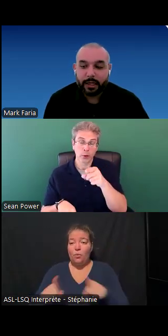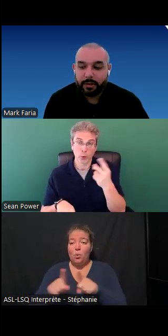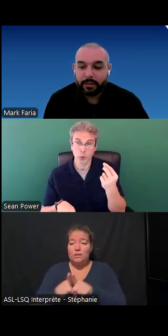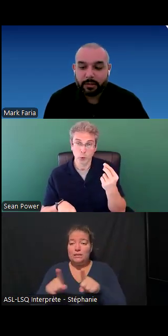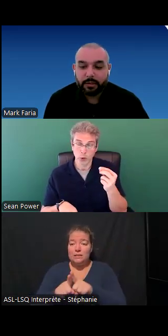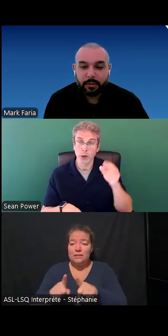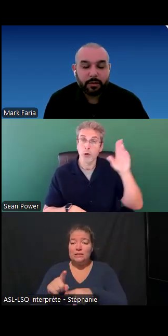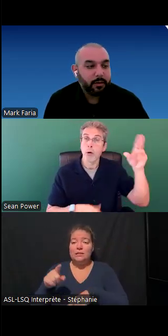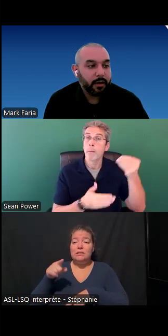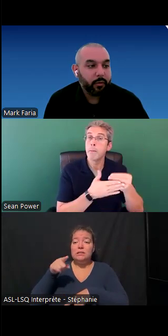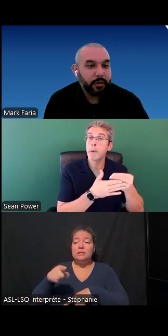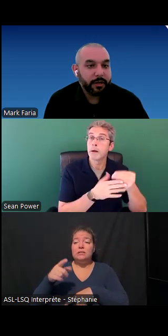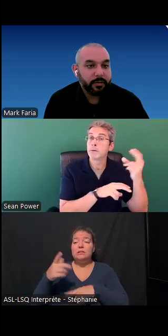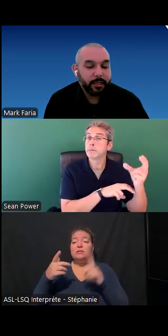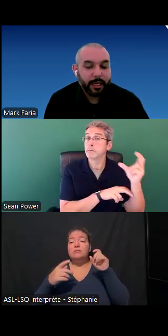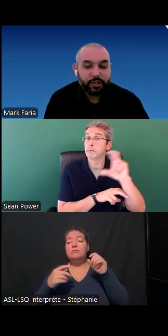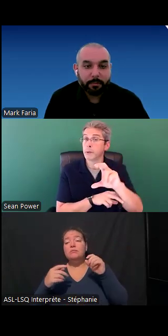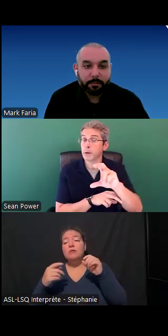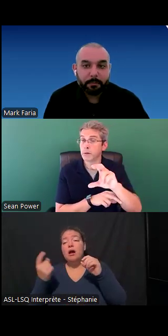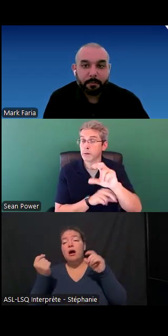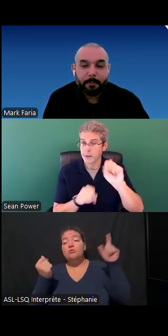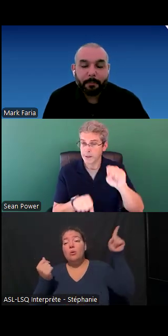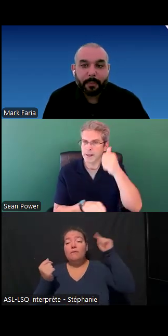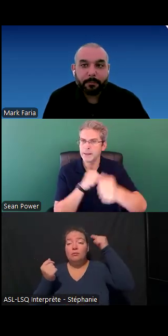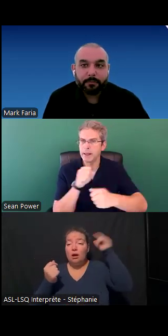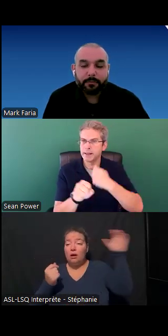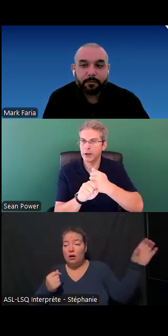bond entitlements with the RDSP to catch up.